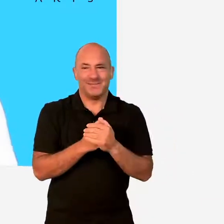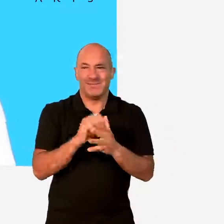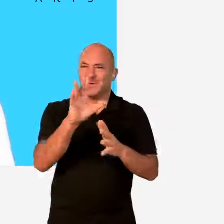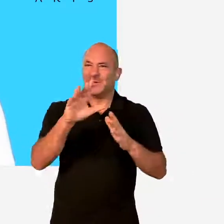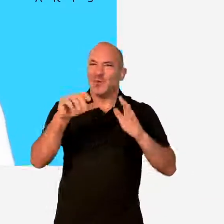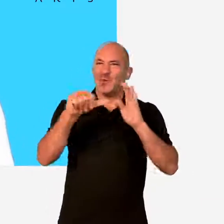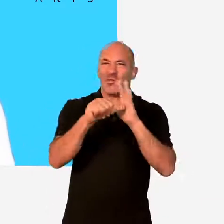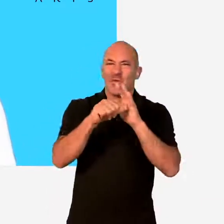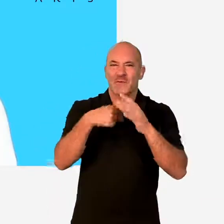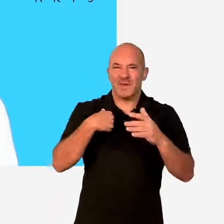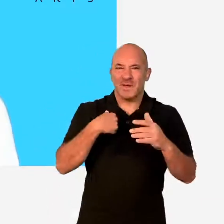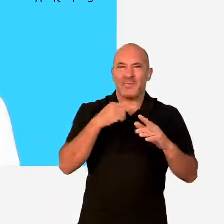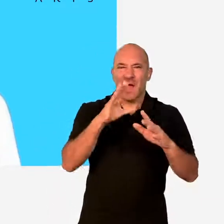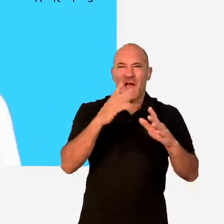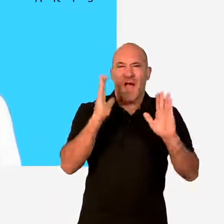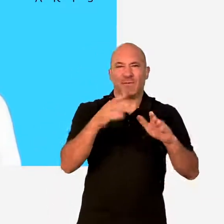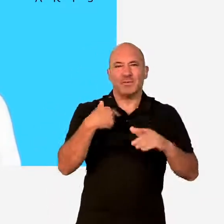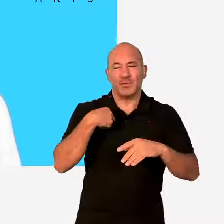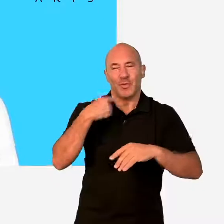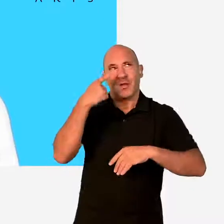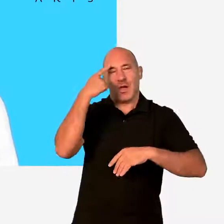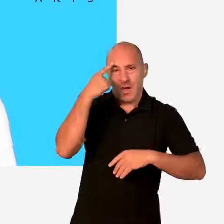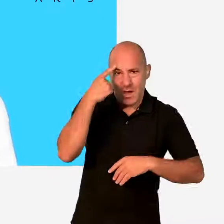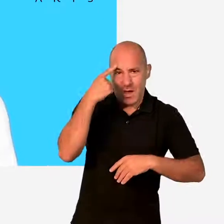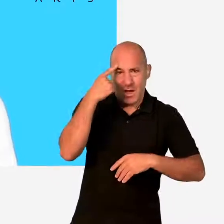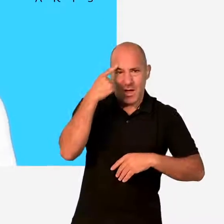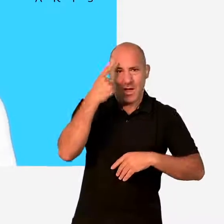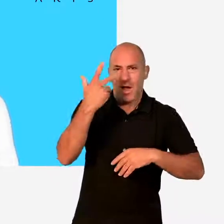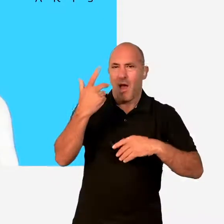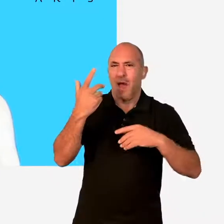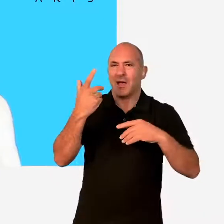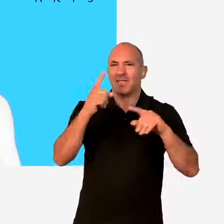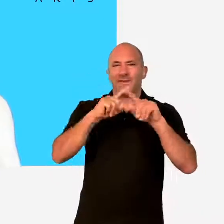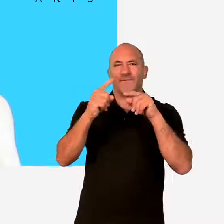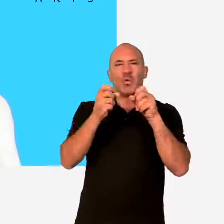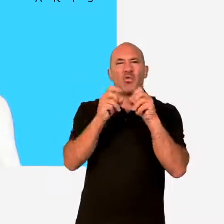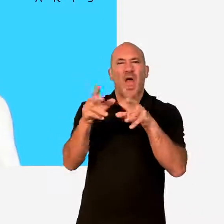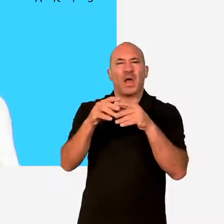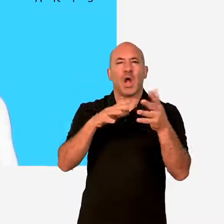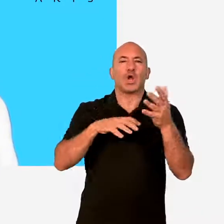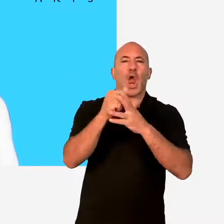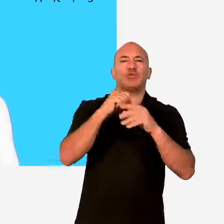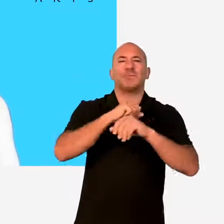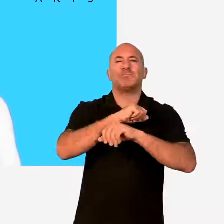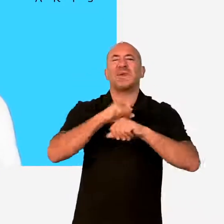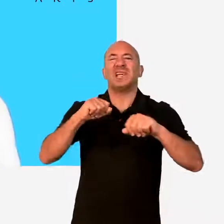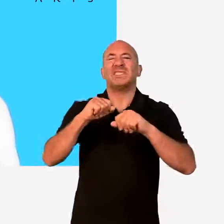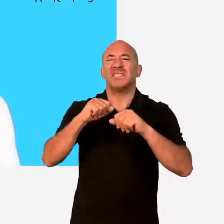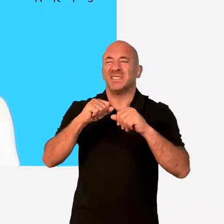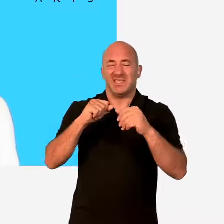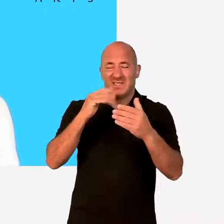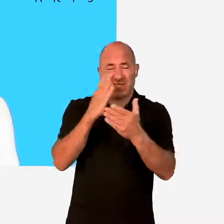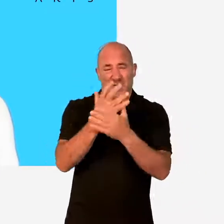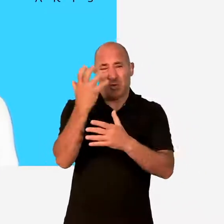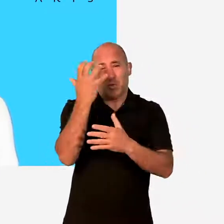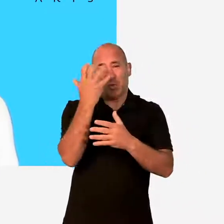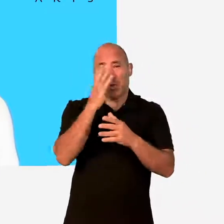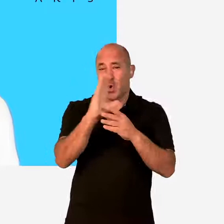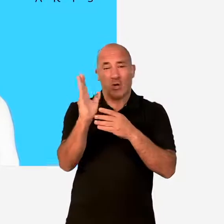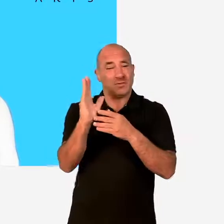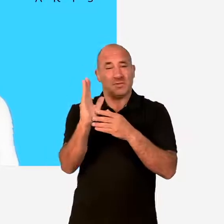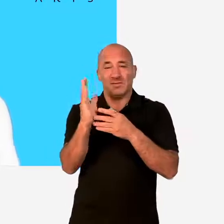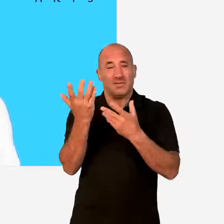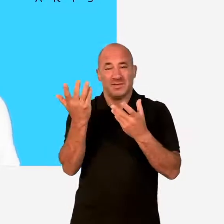But it's difficult for me to say that without also acknowledging every other way